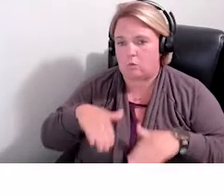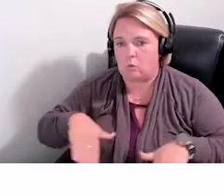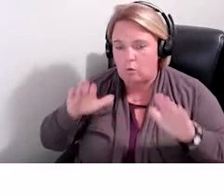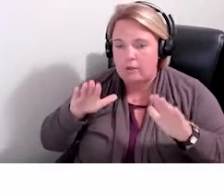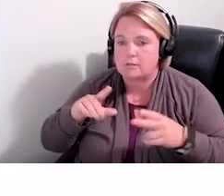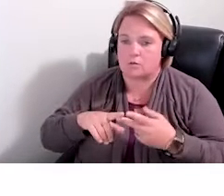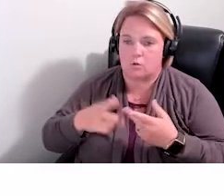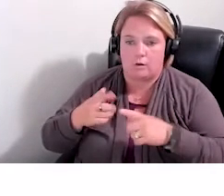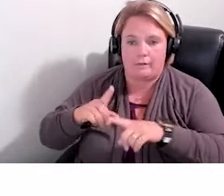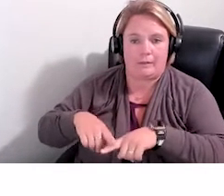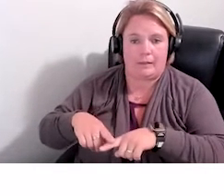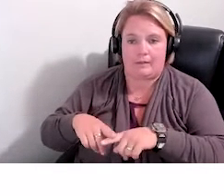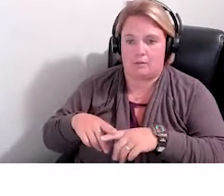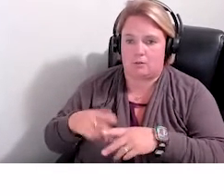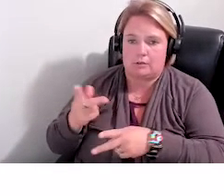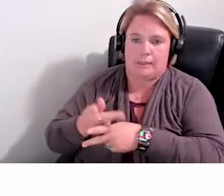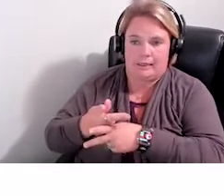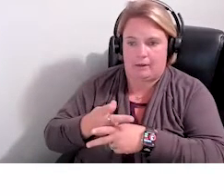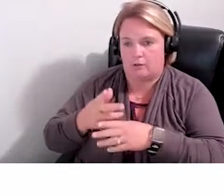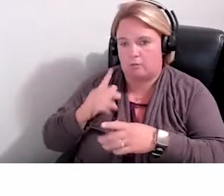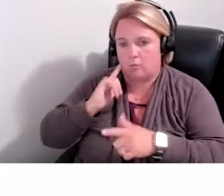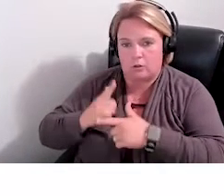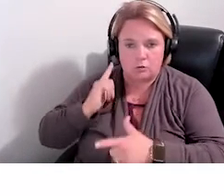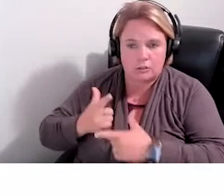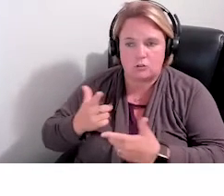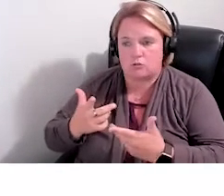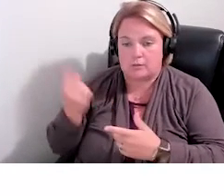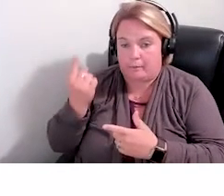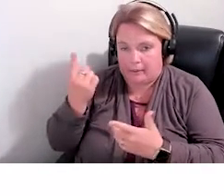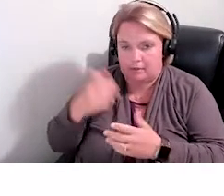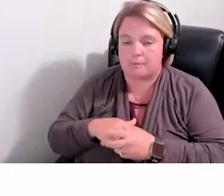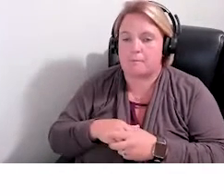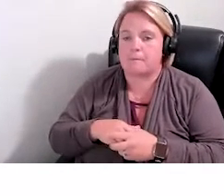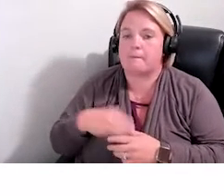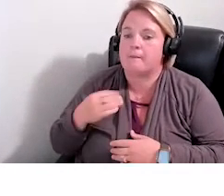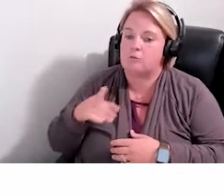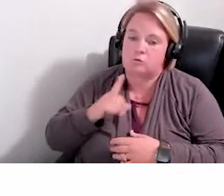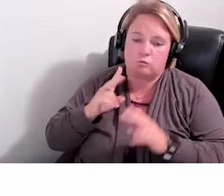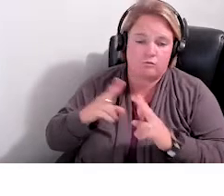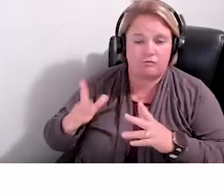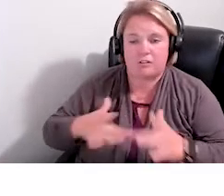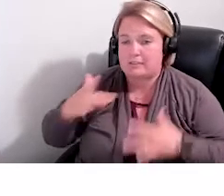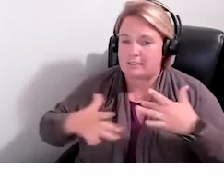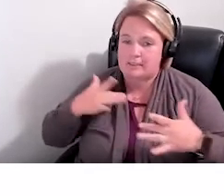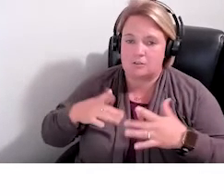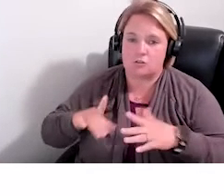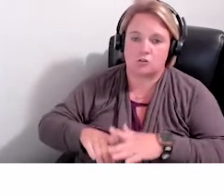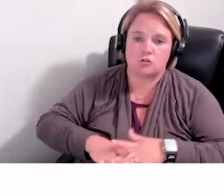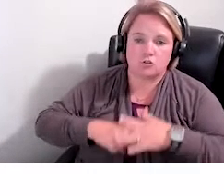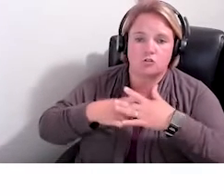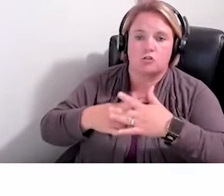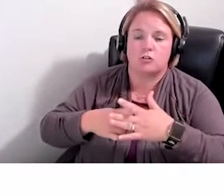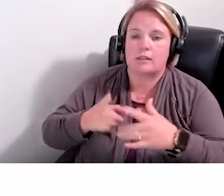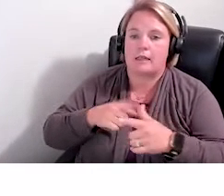dependent at home who they are caring for, brothers, sisters. And so she was super excited. She started the school year and then she lost her